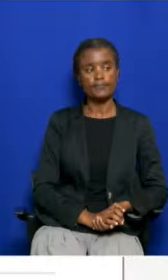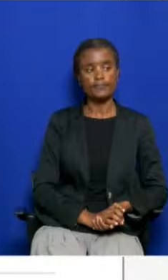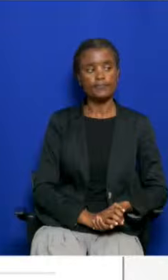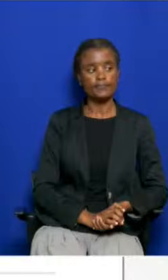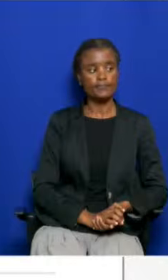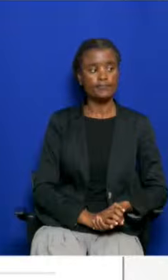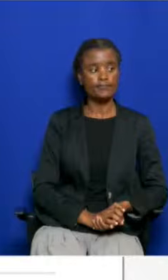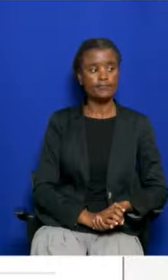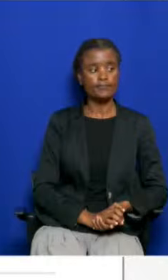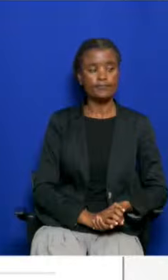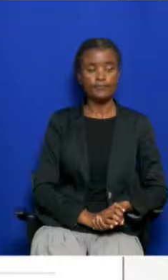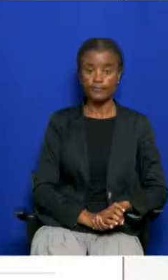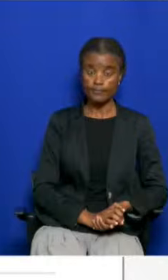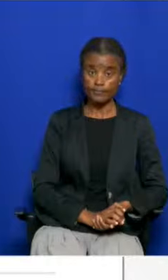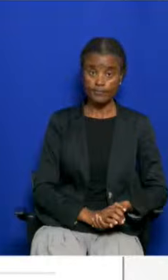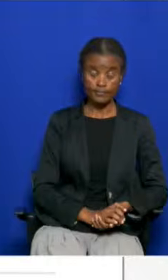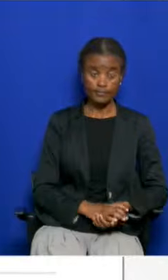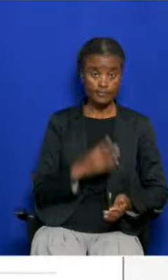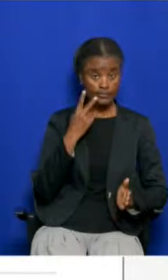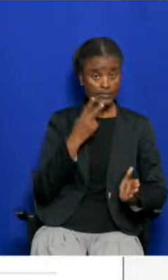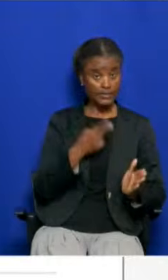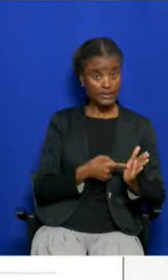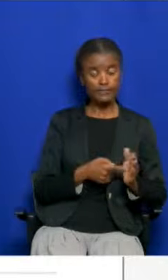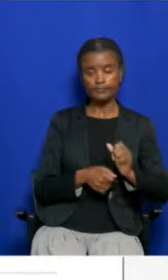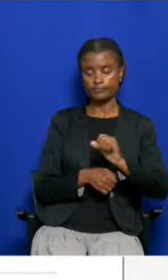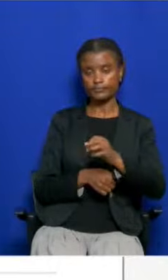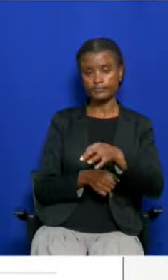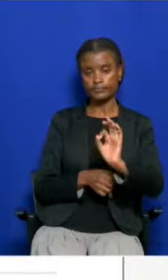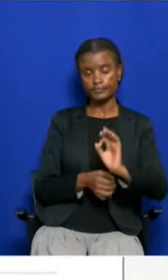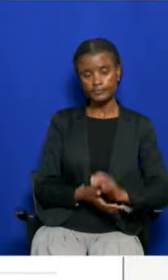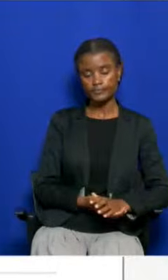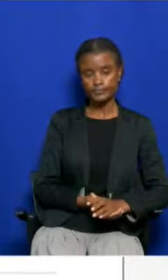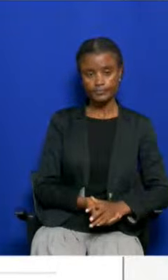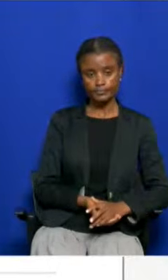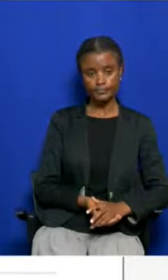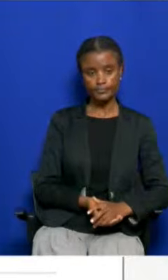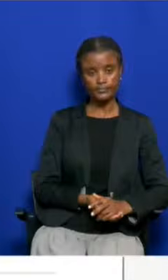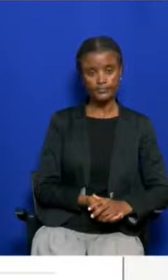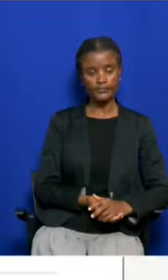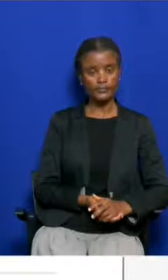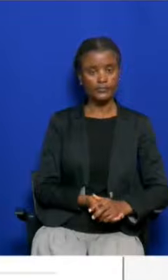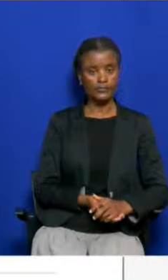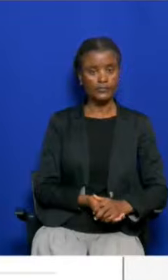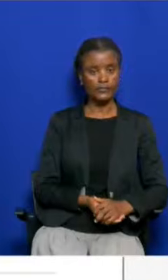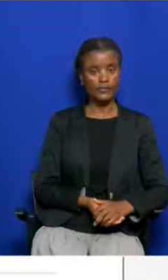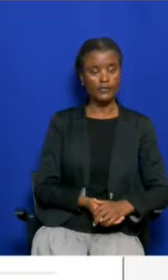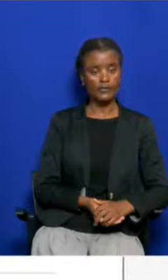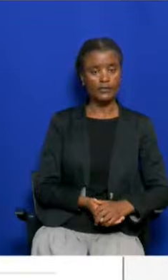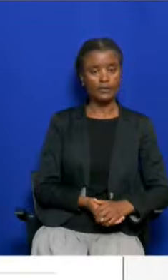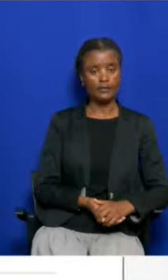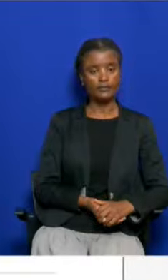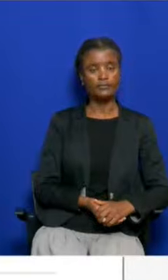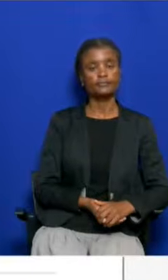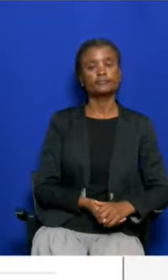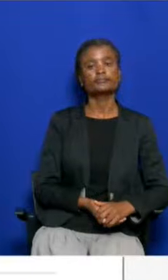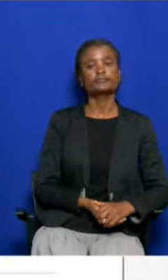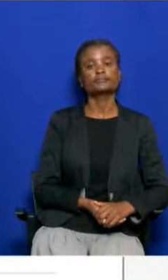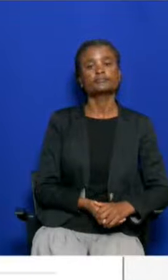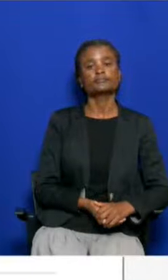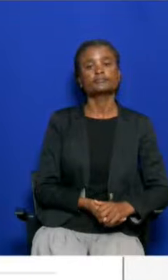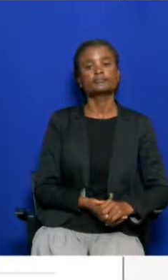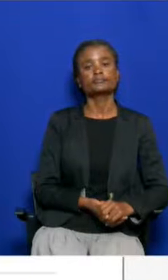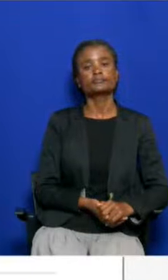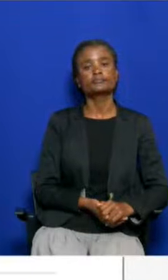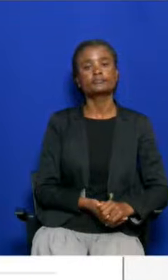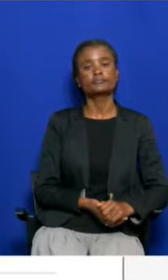You see that? That's correct. Now, if you run through to